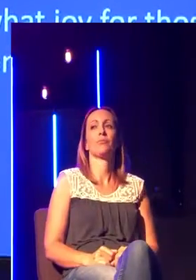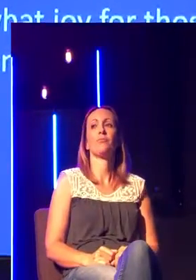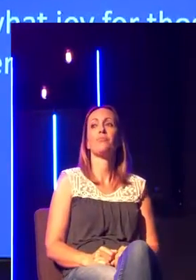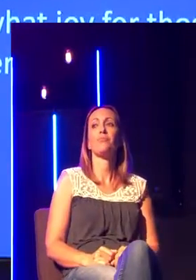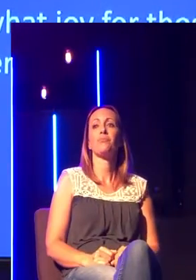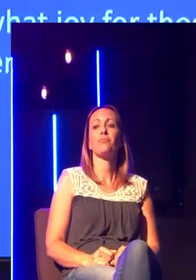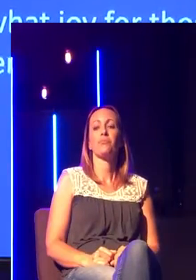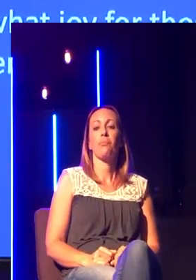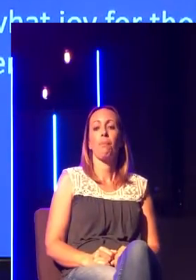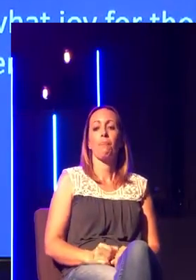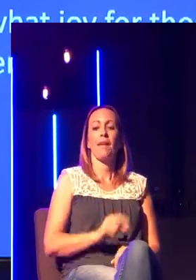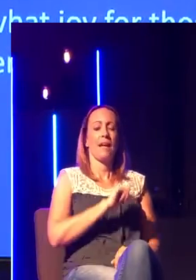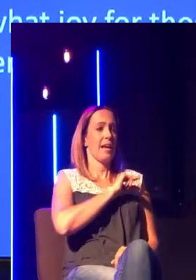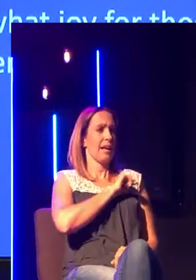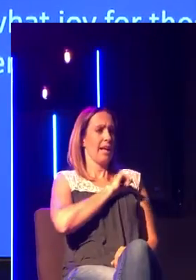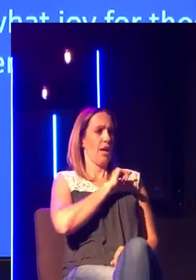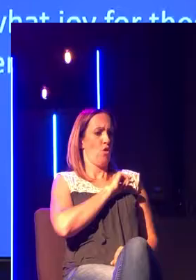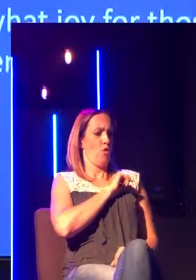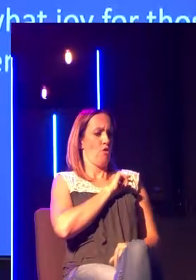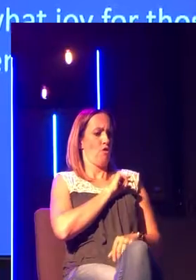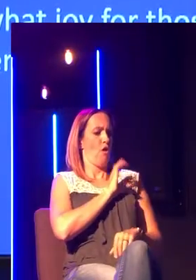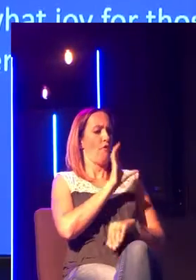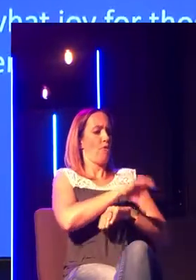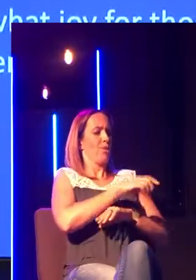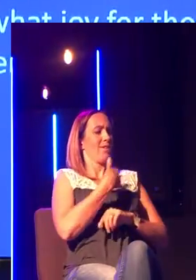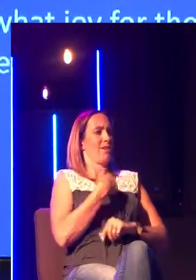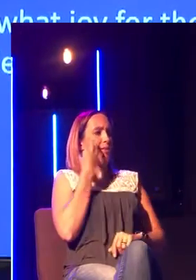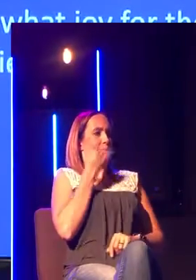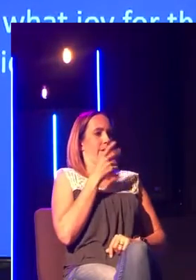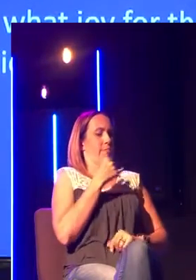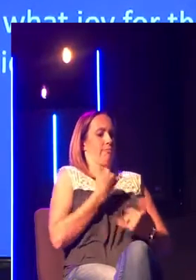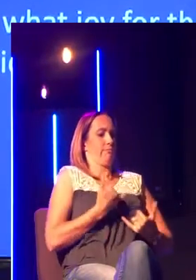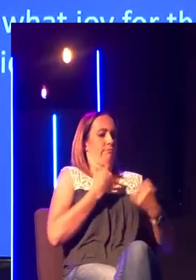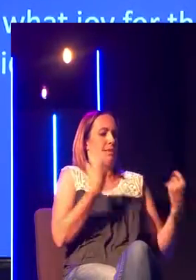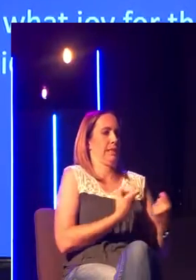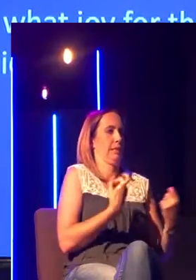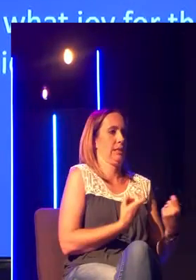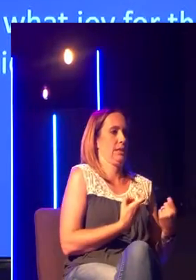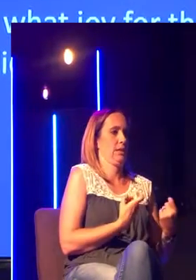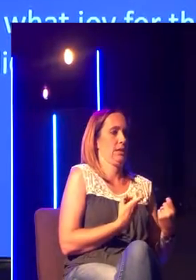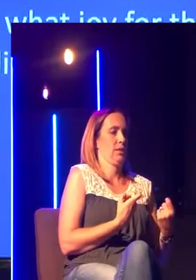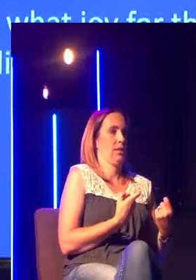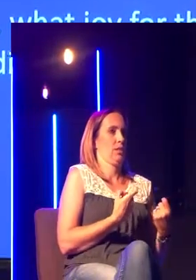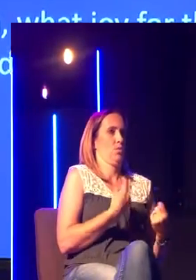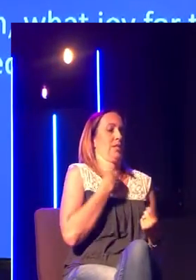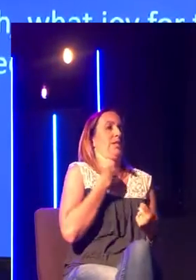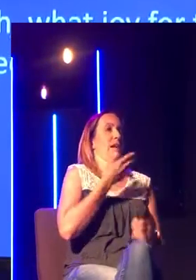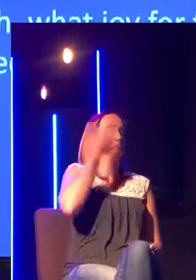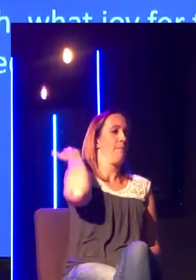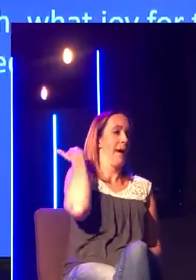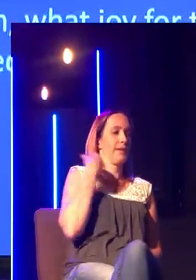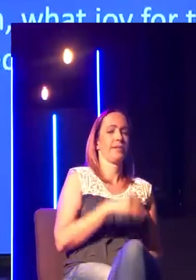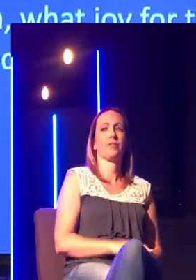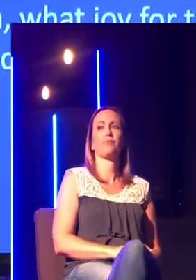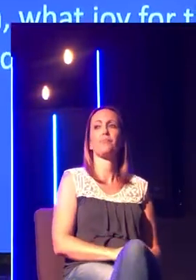present moment of sin by being paralyzed by our past. I love the author of Romans quotes that